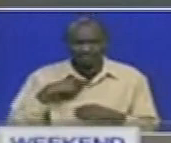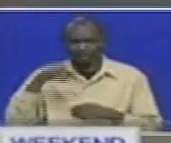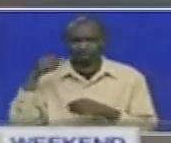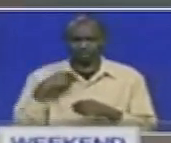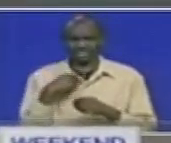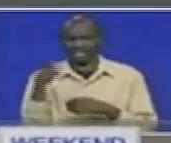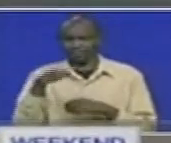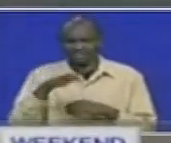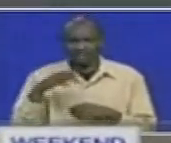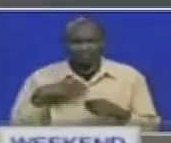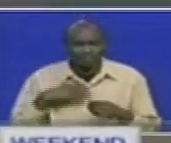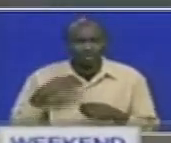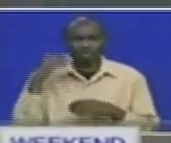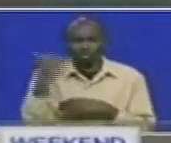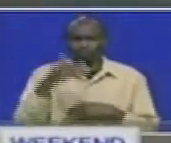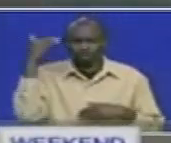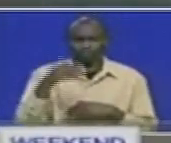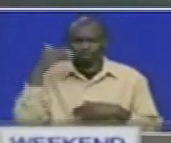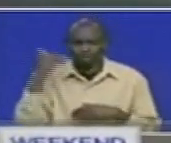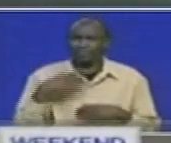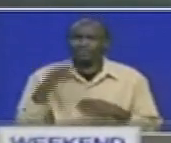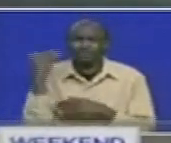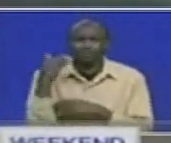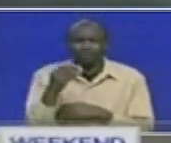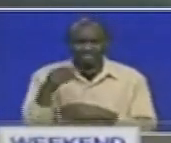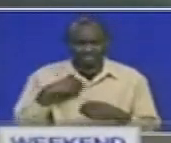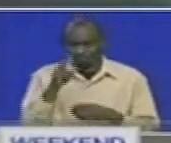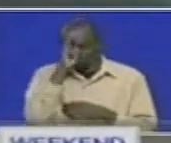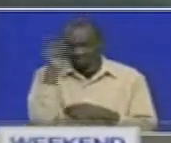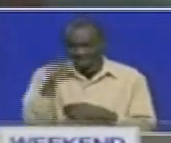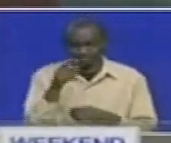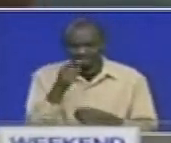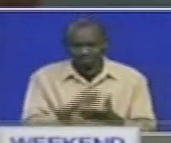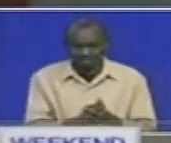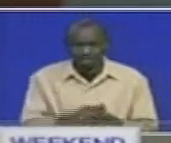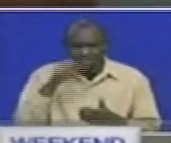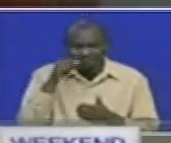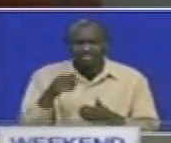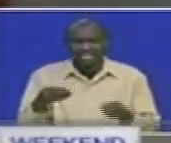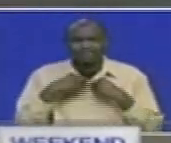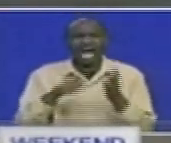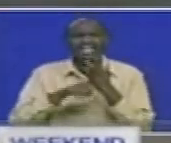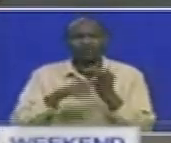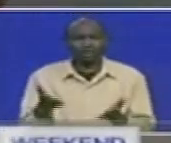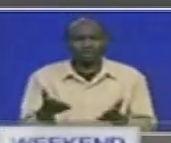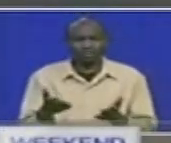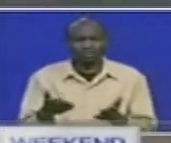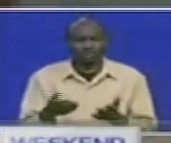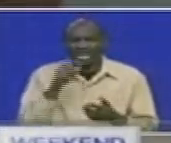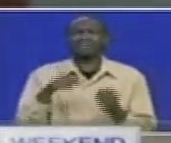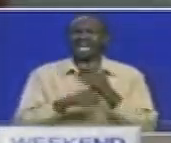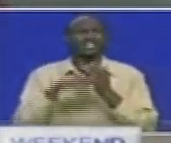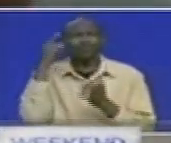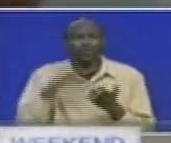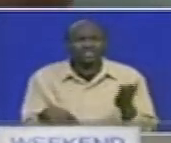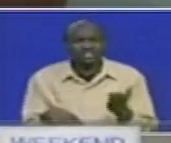stop and everyone is being stopped I wondering why everyone is being stopped then this cop comes to me and says can you all give us your IDs I'm like why you asking for IDs ask for